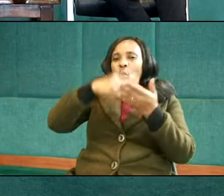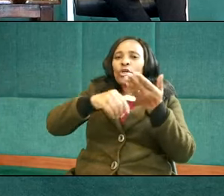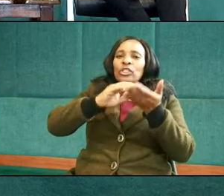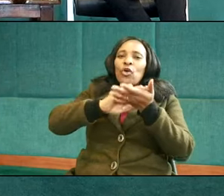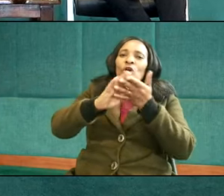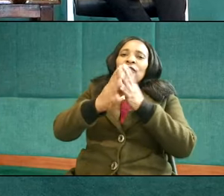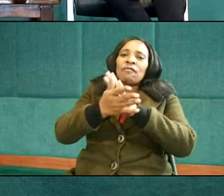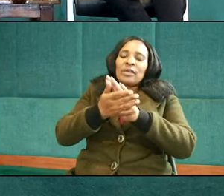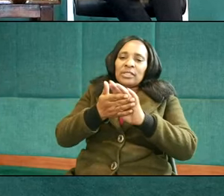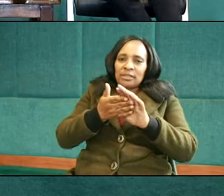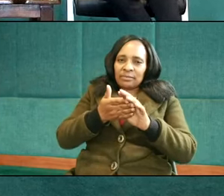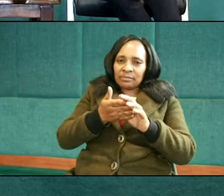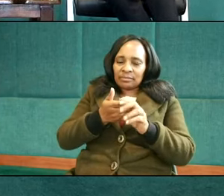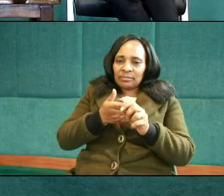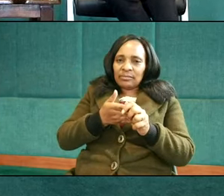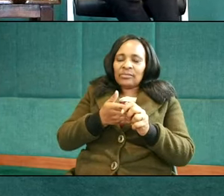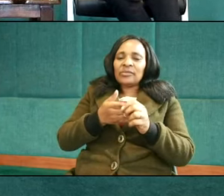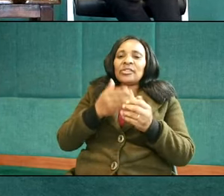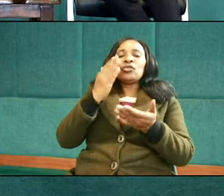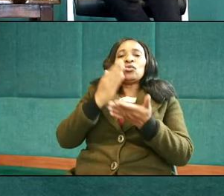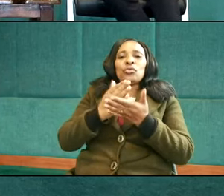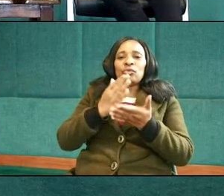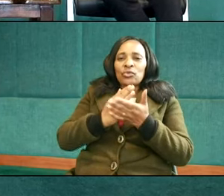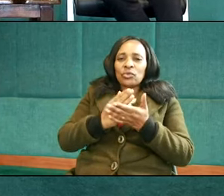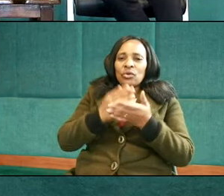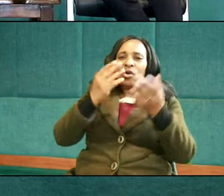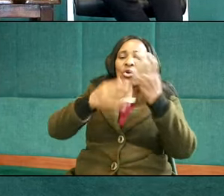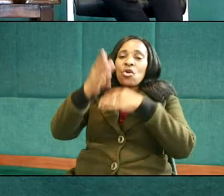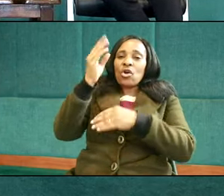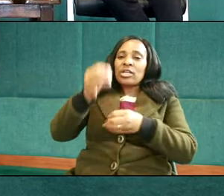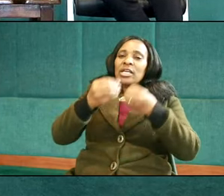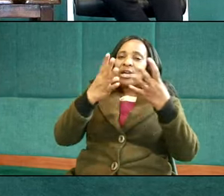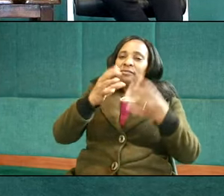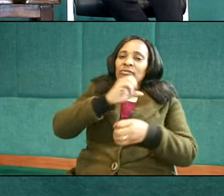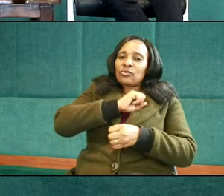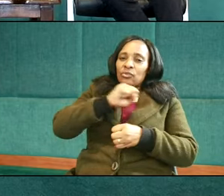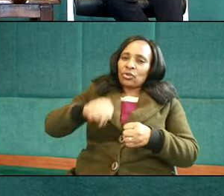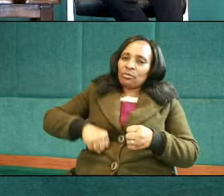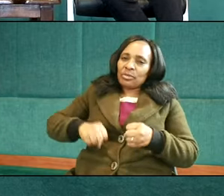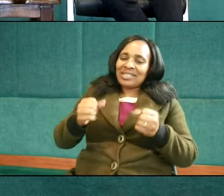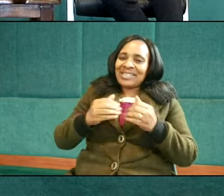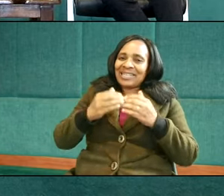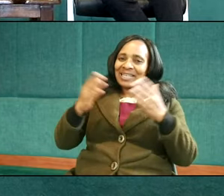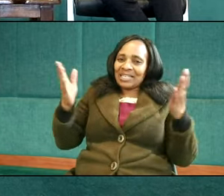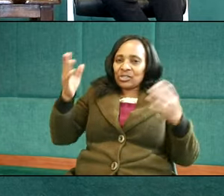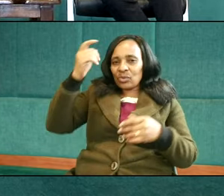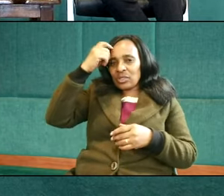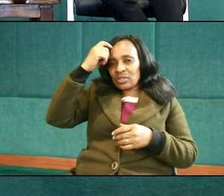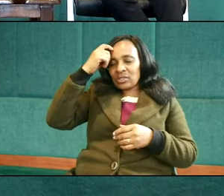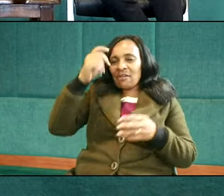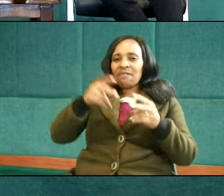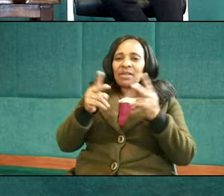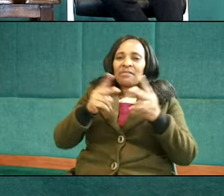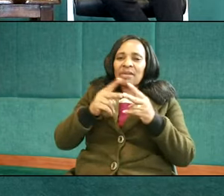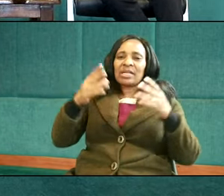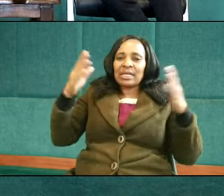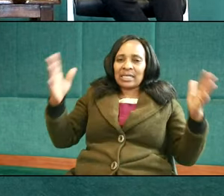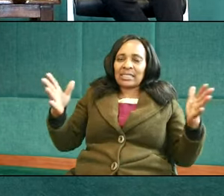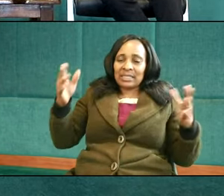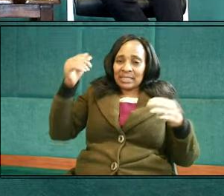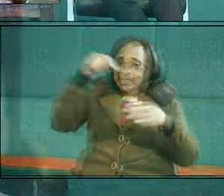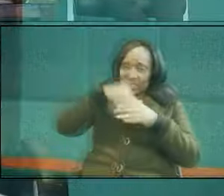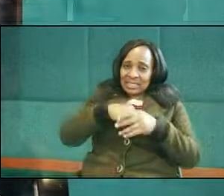confess after. Absolutely. So God gave Solomon great wisdom and a very great insight as